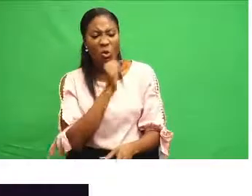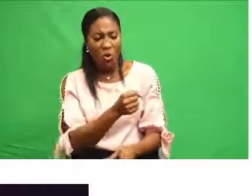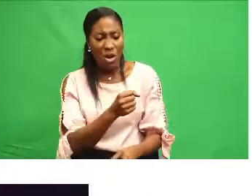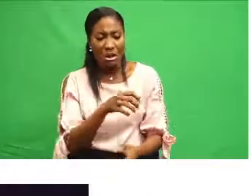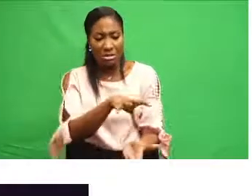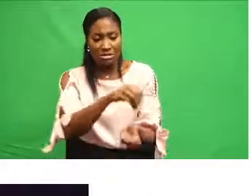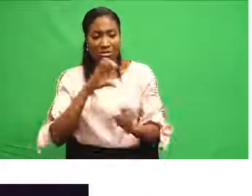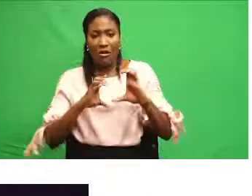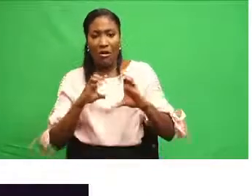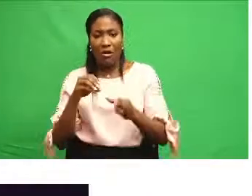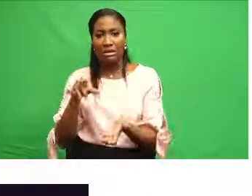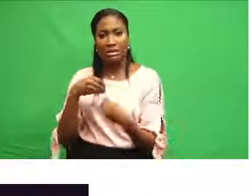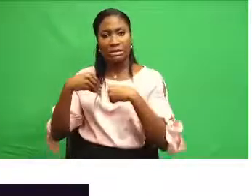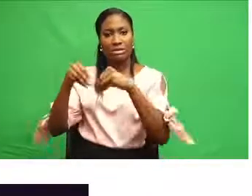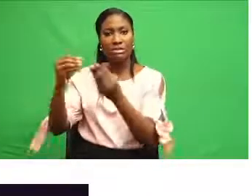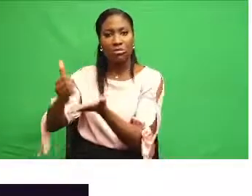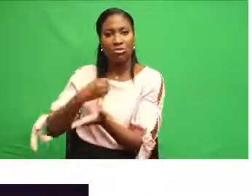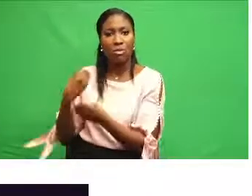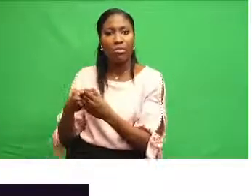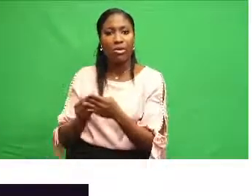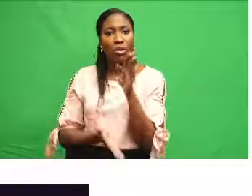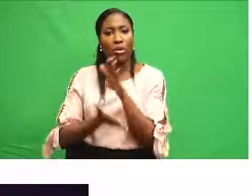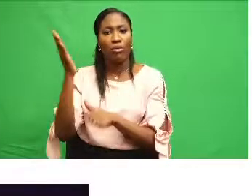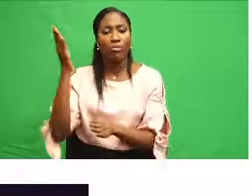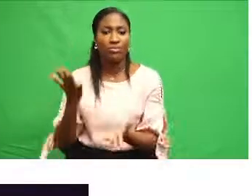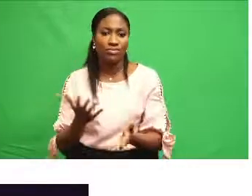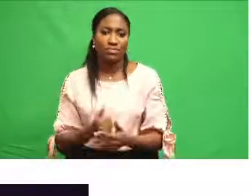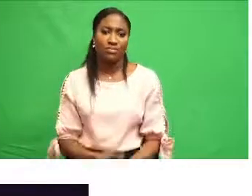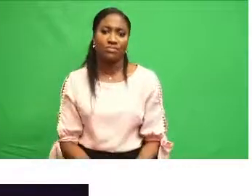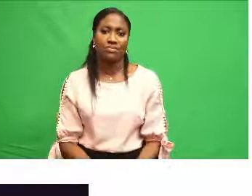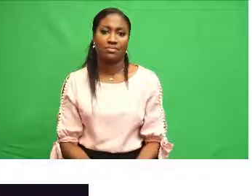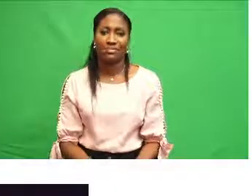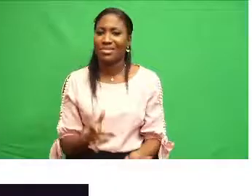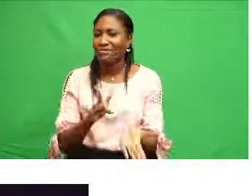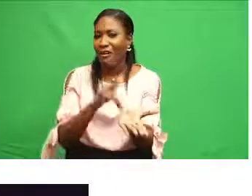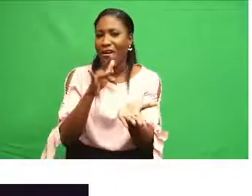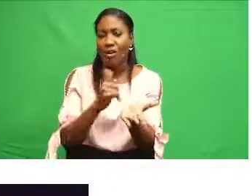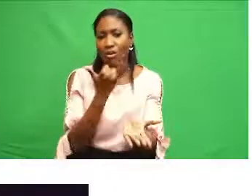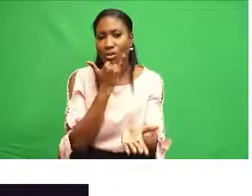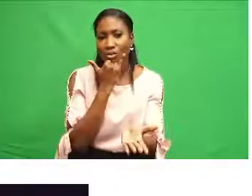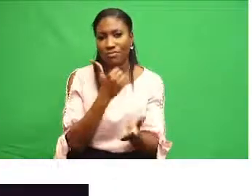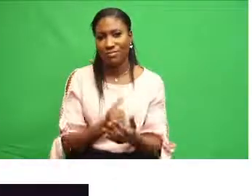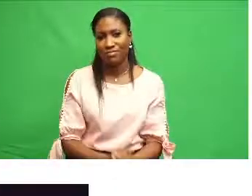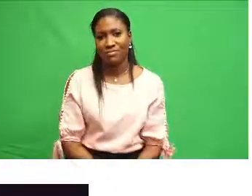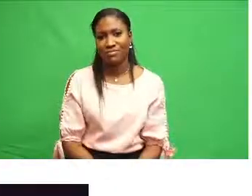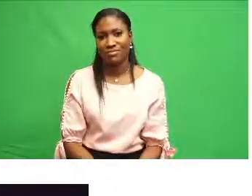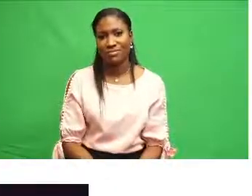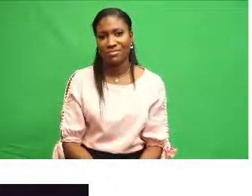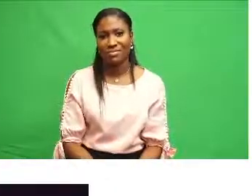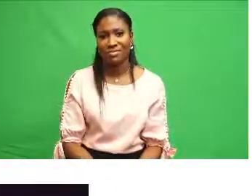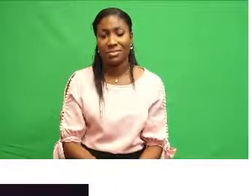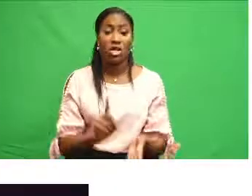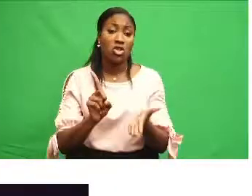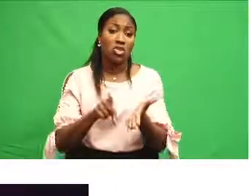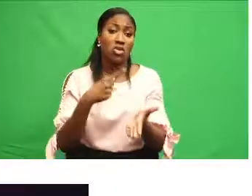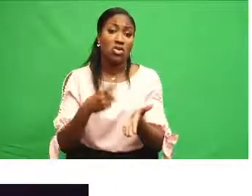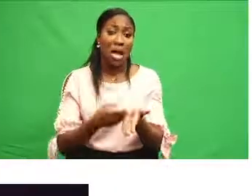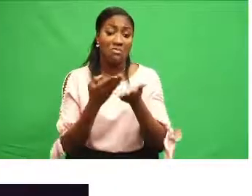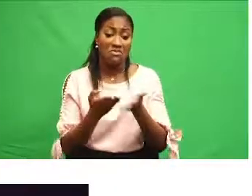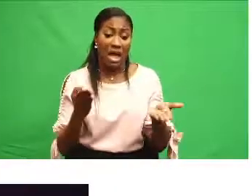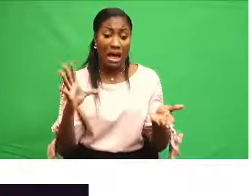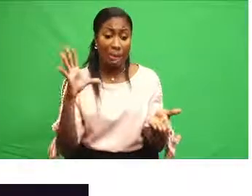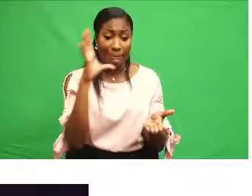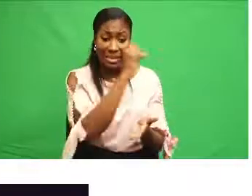kind of dynamic with her siblings. Some other signs of EFA include missing belongings or property,